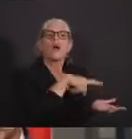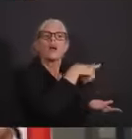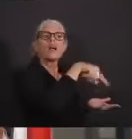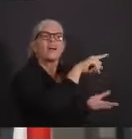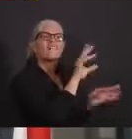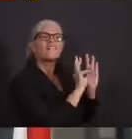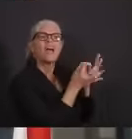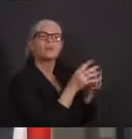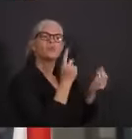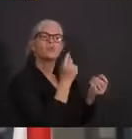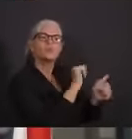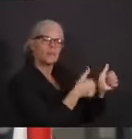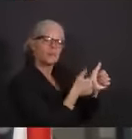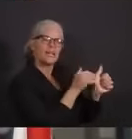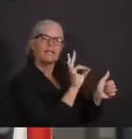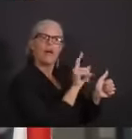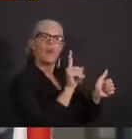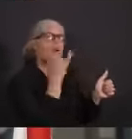do?